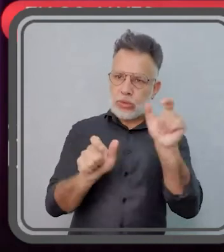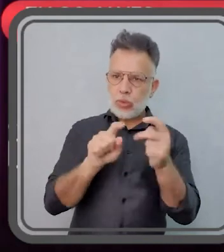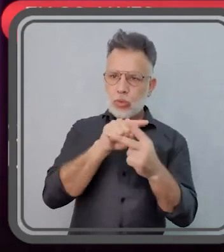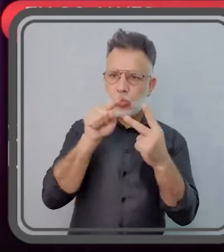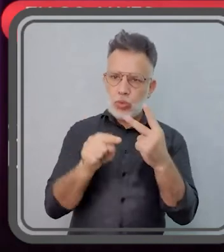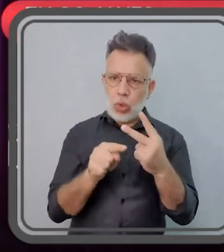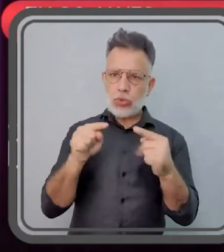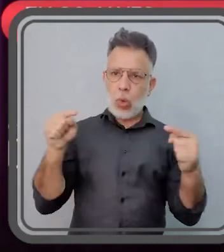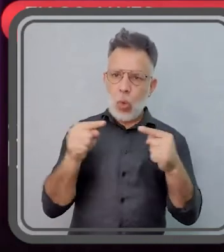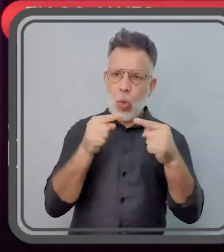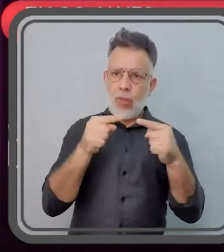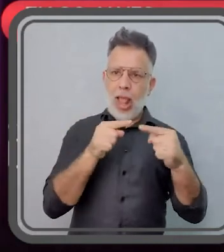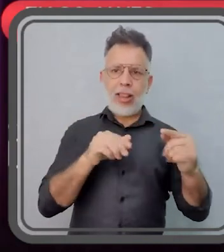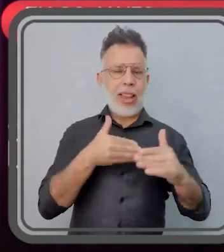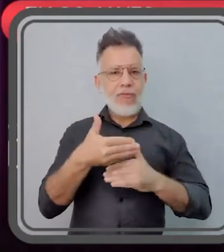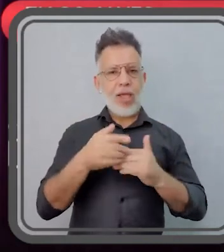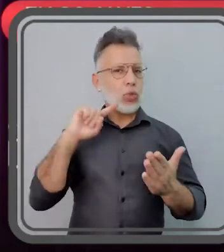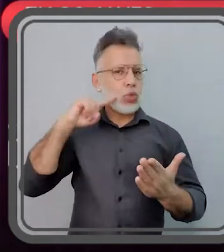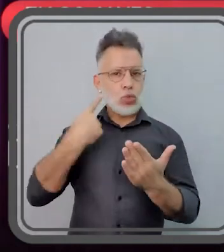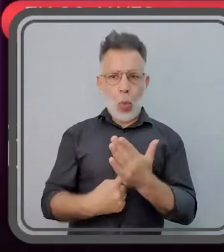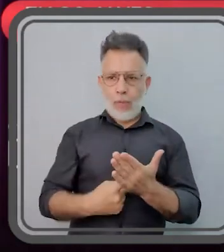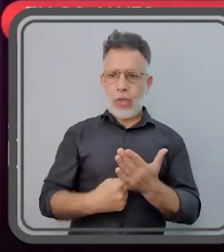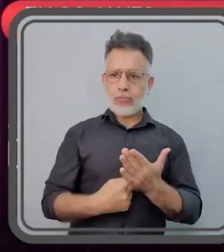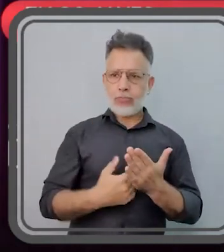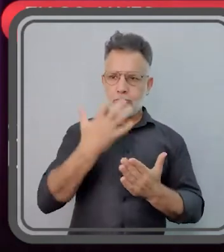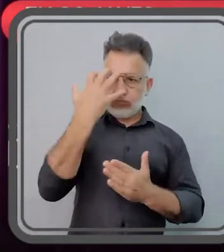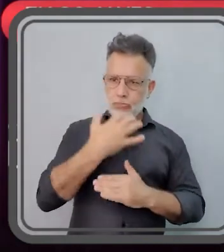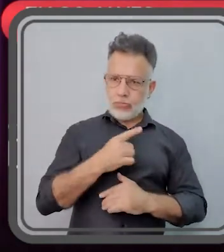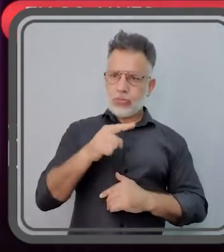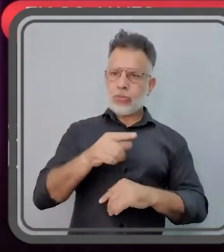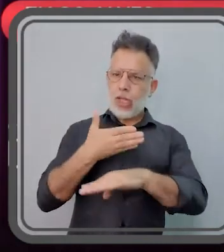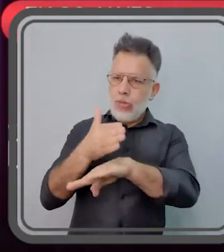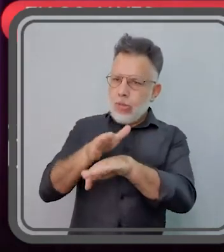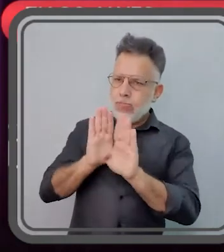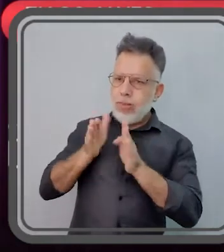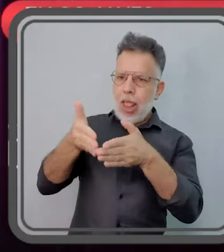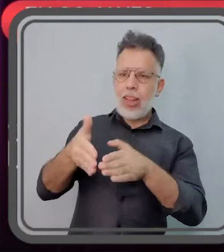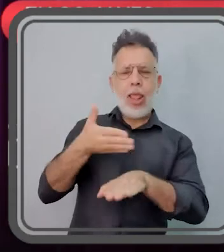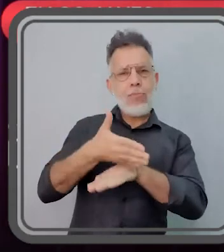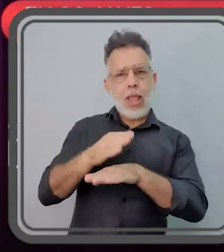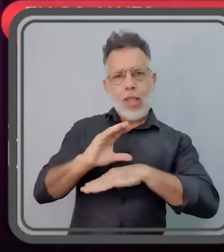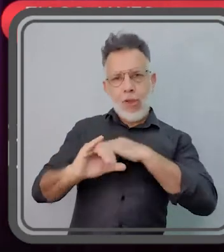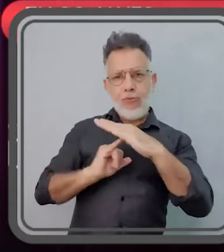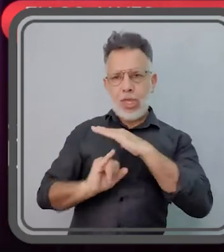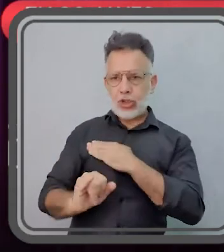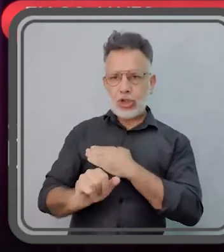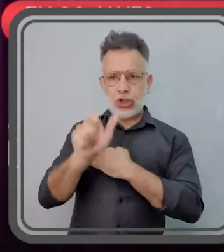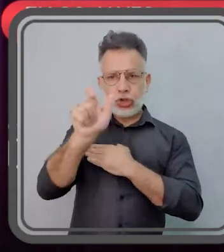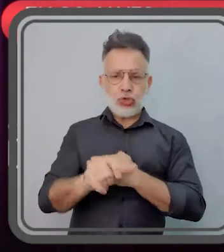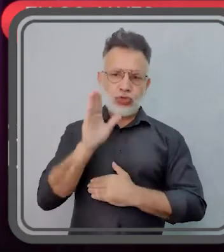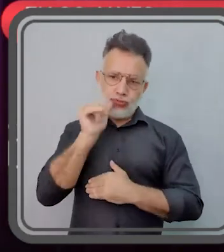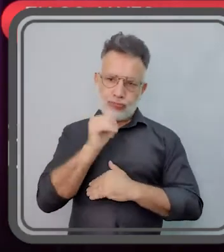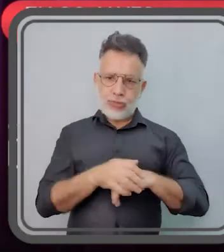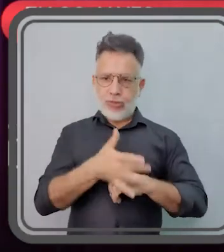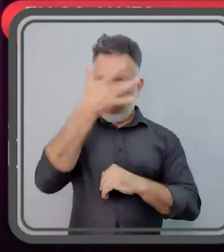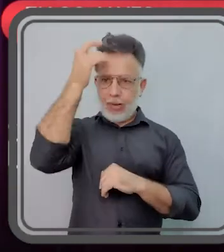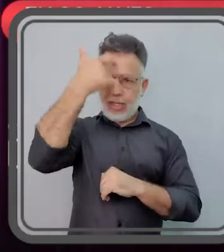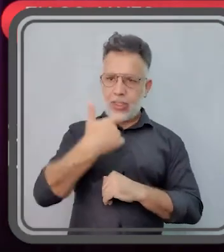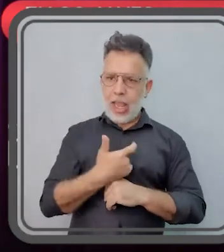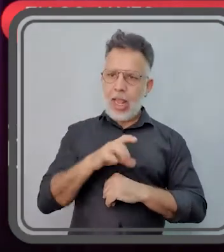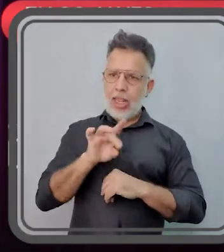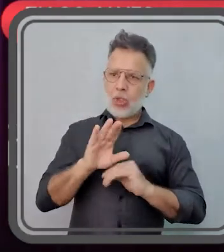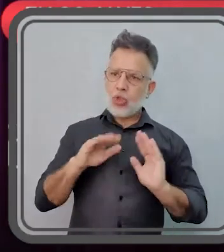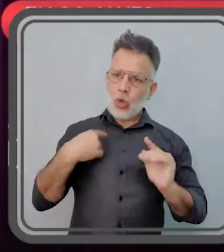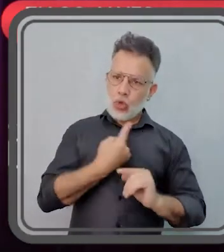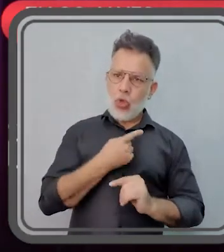being combined through the commitment that we have to training people, to investing in the future of not just our